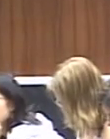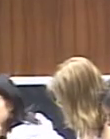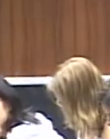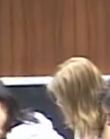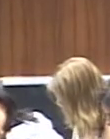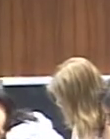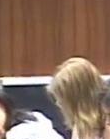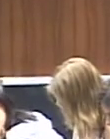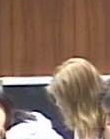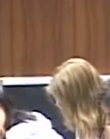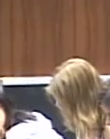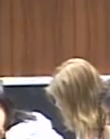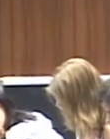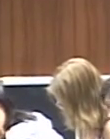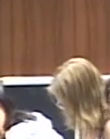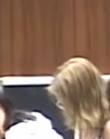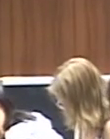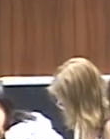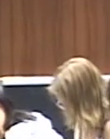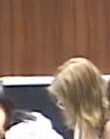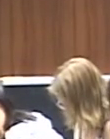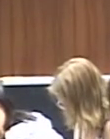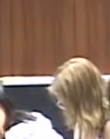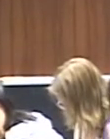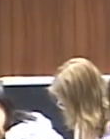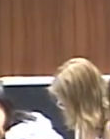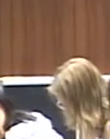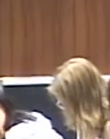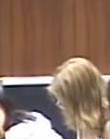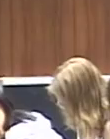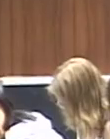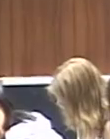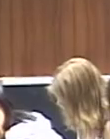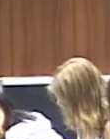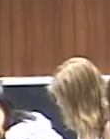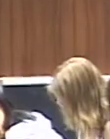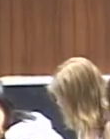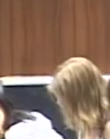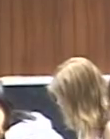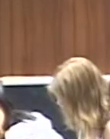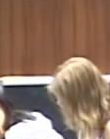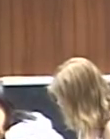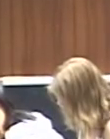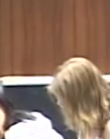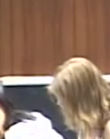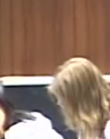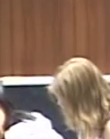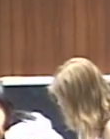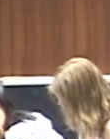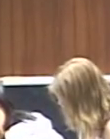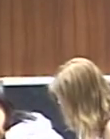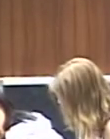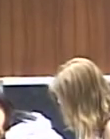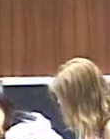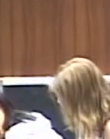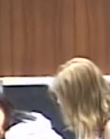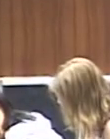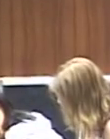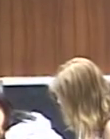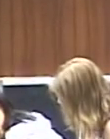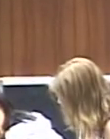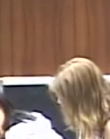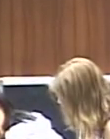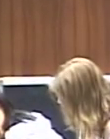I just would like to know, who are you talking about? Is this grown up, or are we also